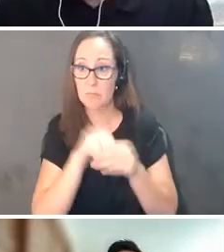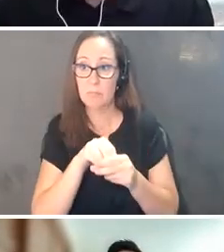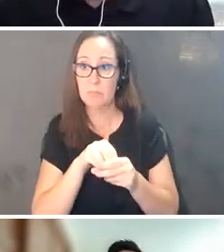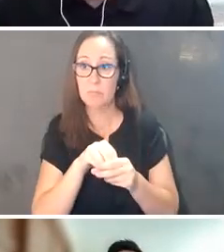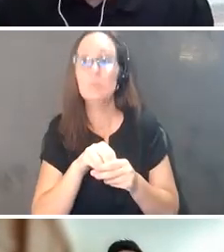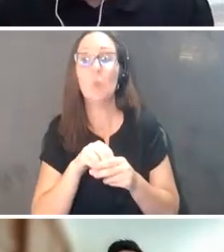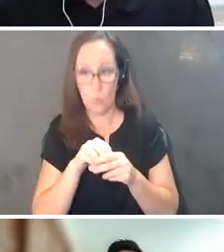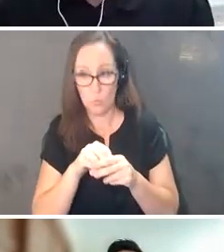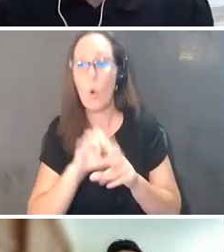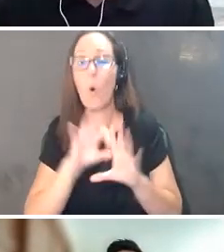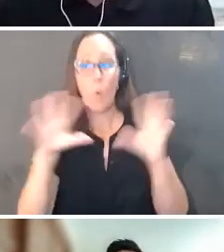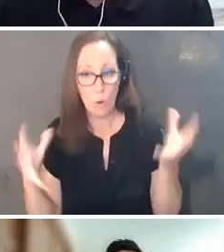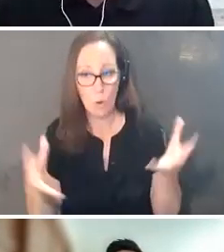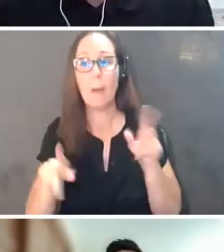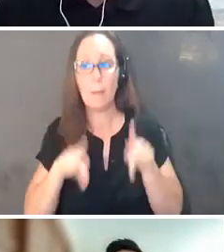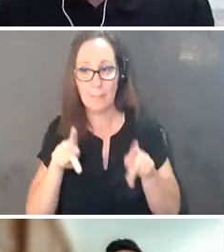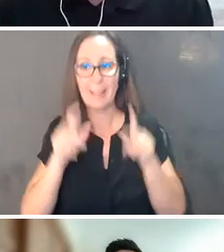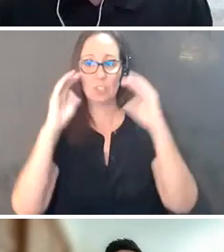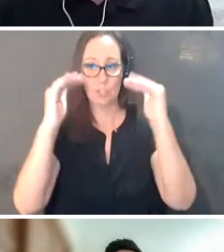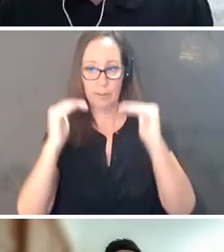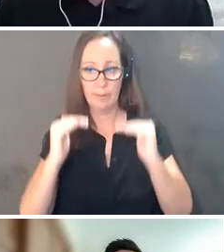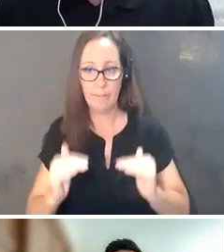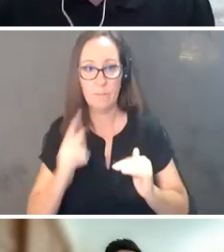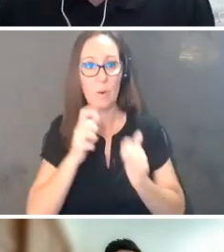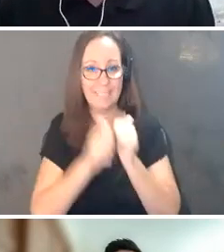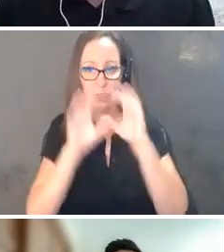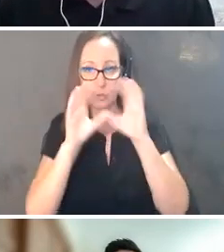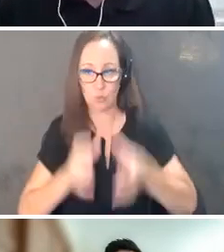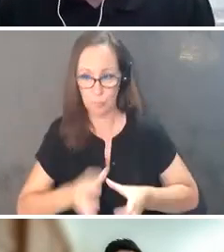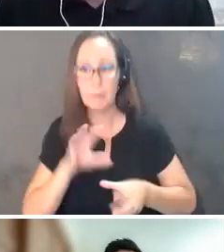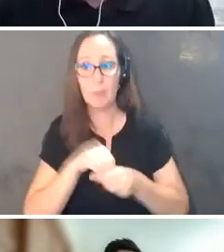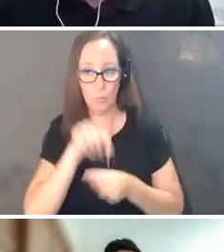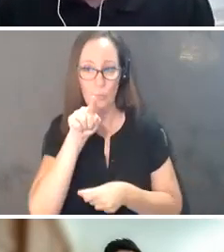so the total population for each group.